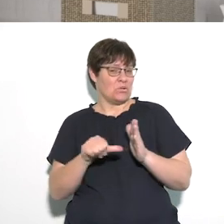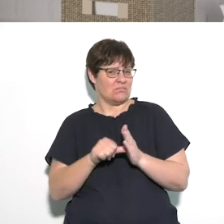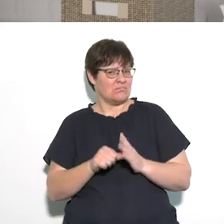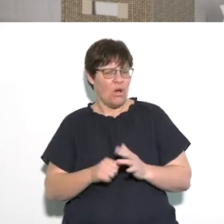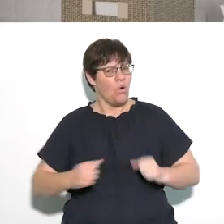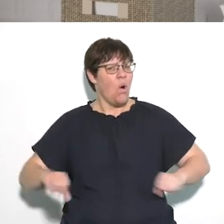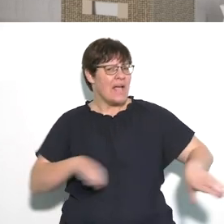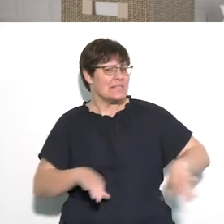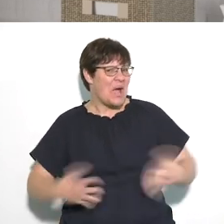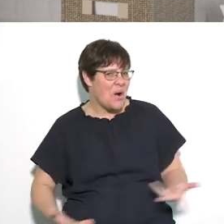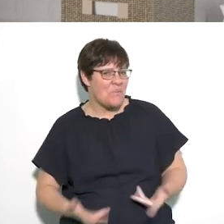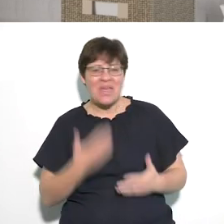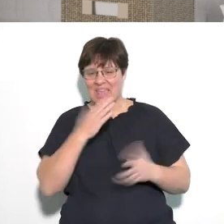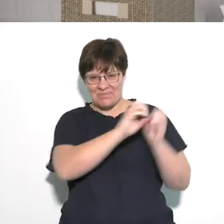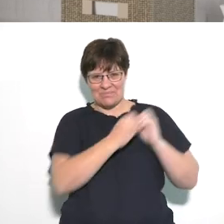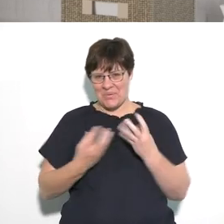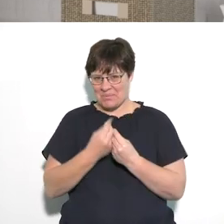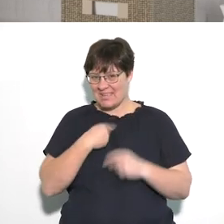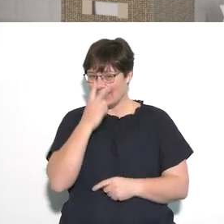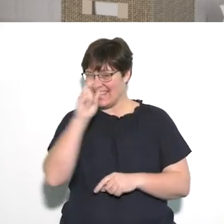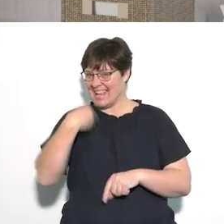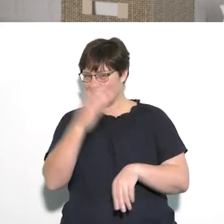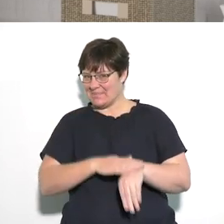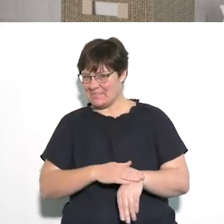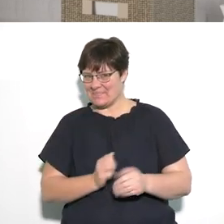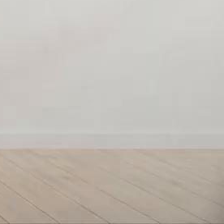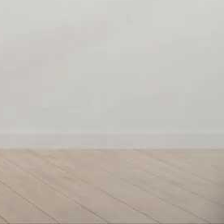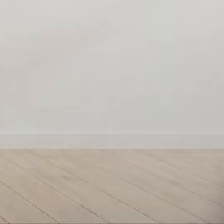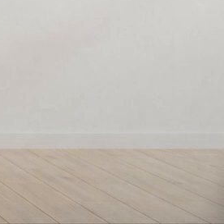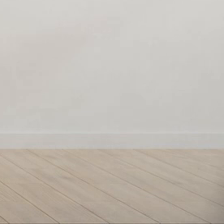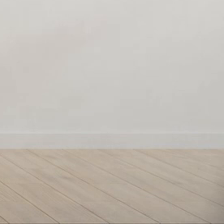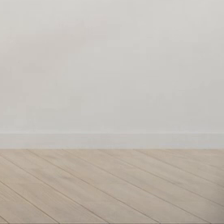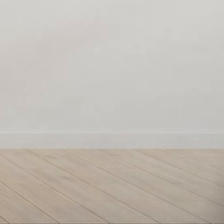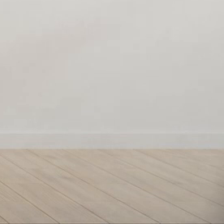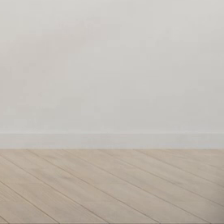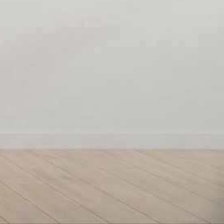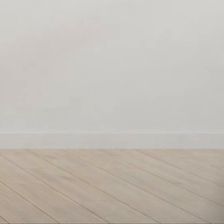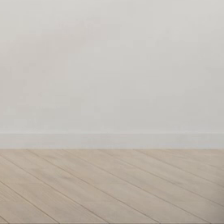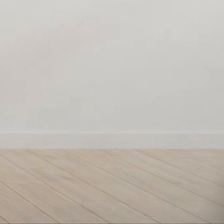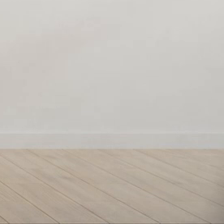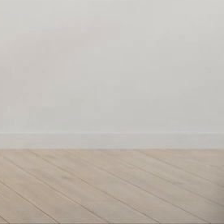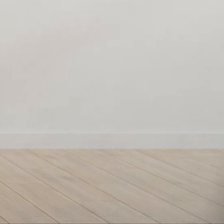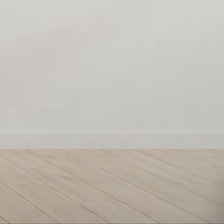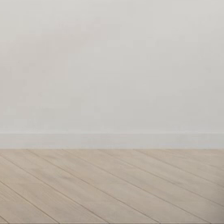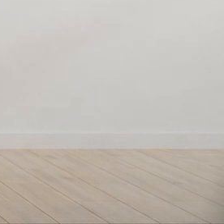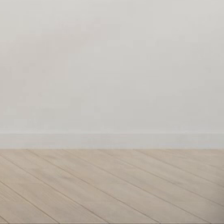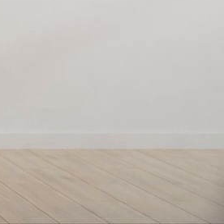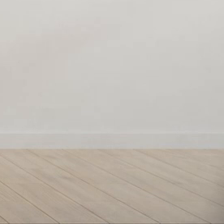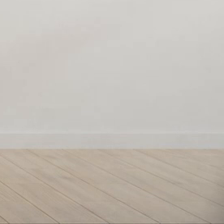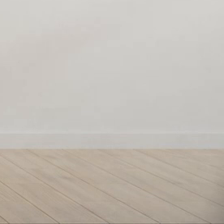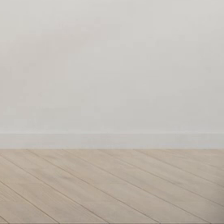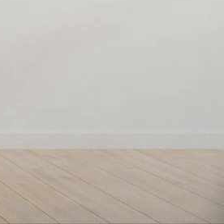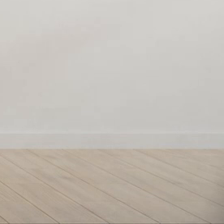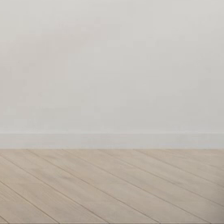do you stay in shape? Thank you for crafting with me today. See you next time. Wow, what a useful idea to use